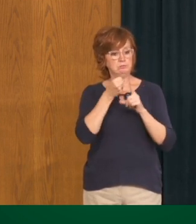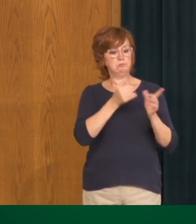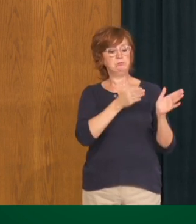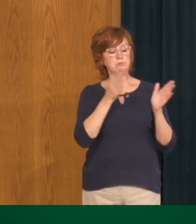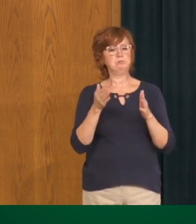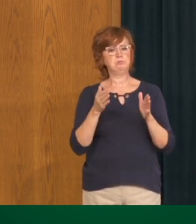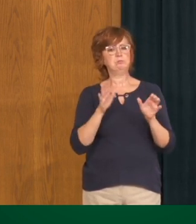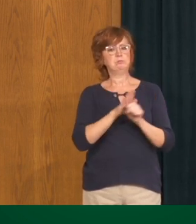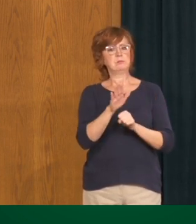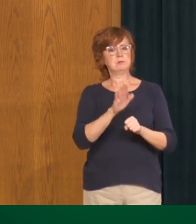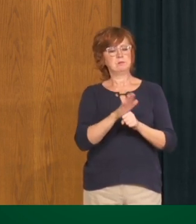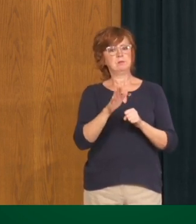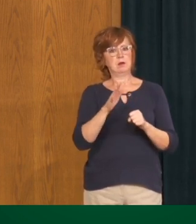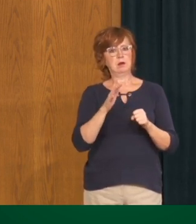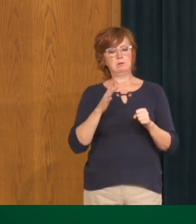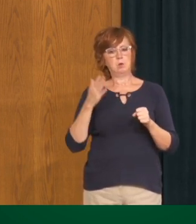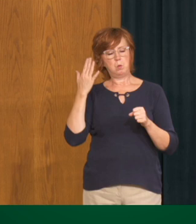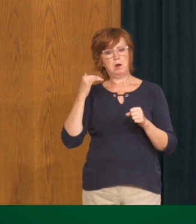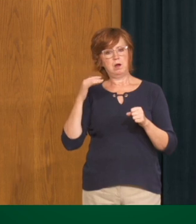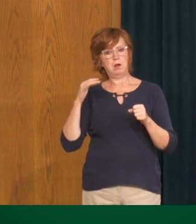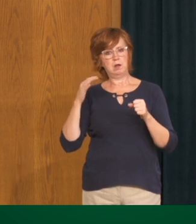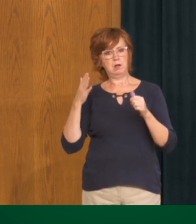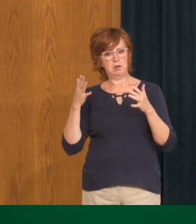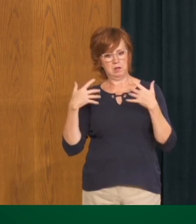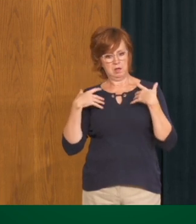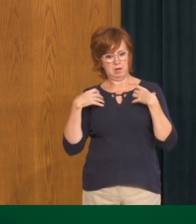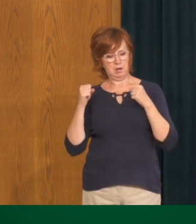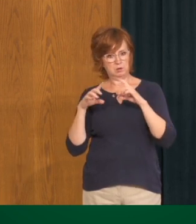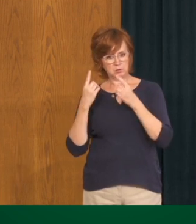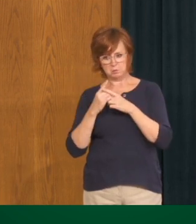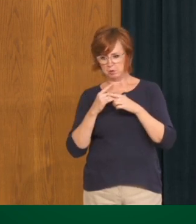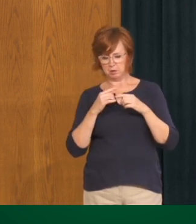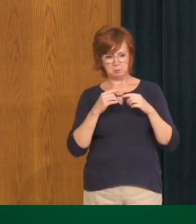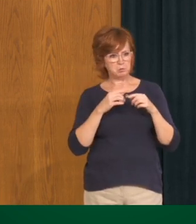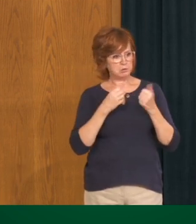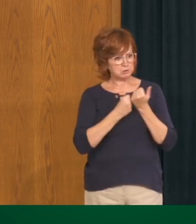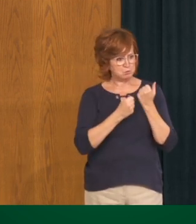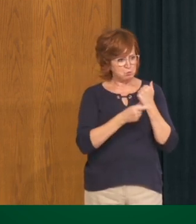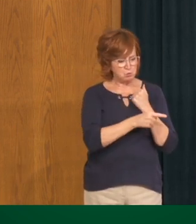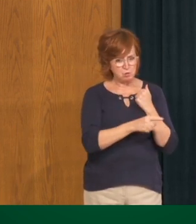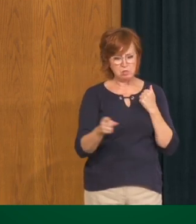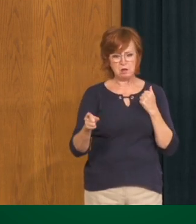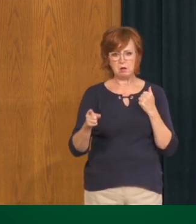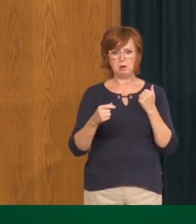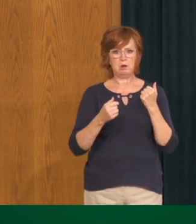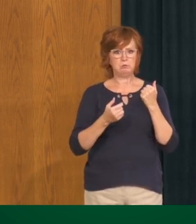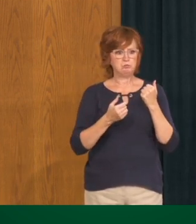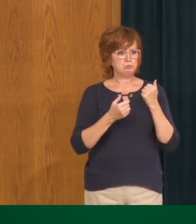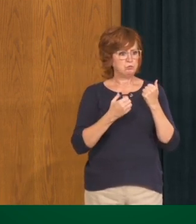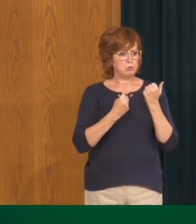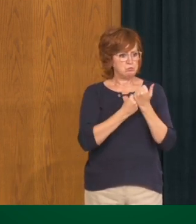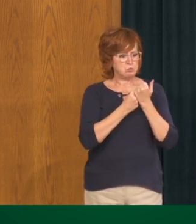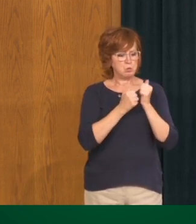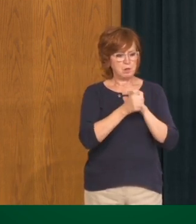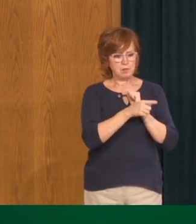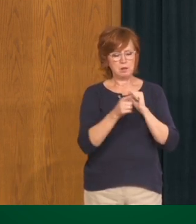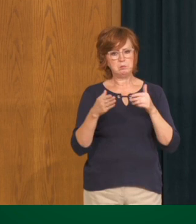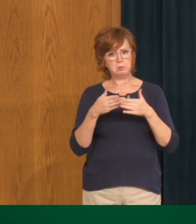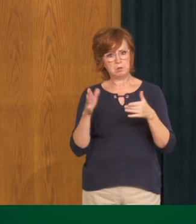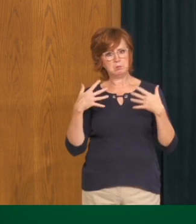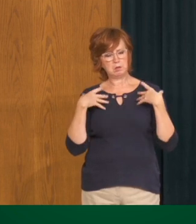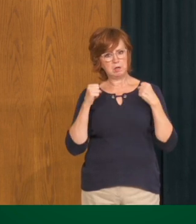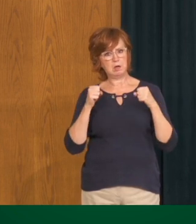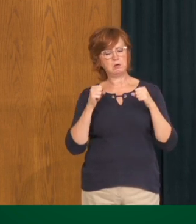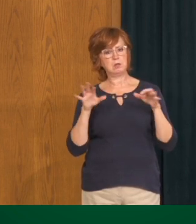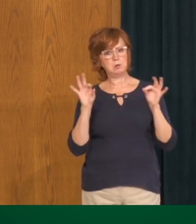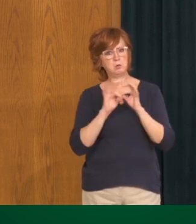They've been working closely with all communities, urban, rural, remote, and I think we need to allow public health to continue to